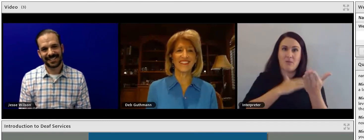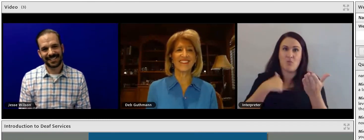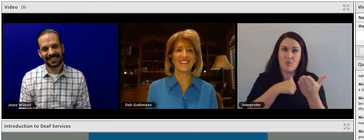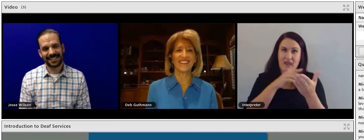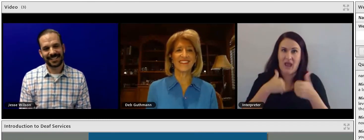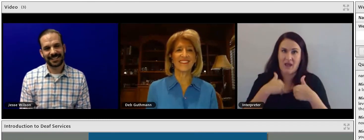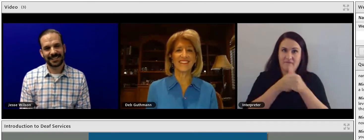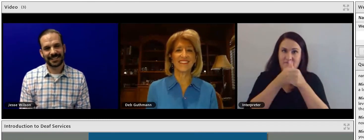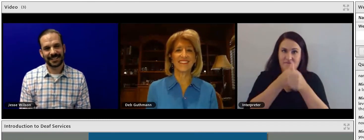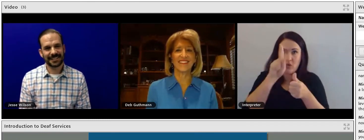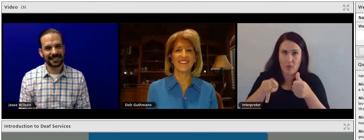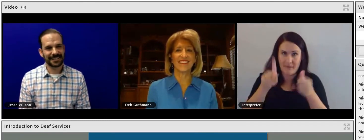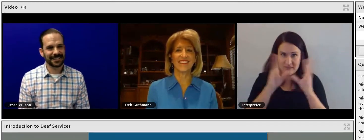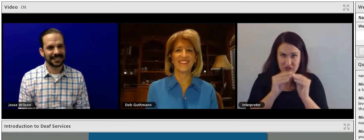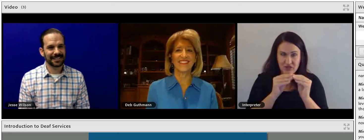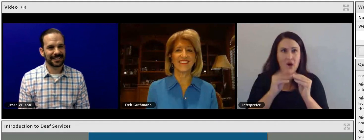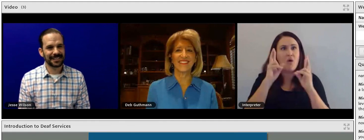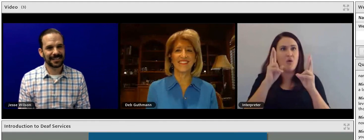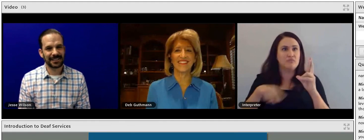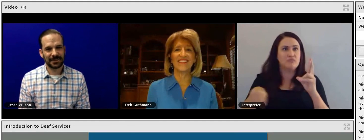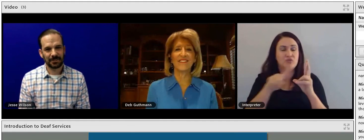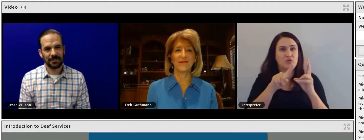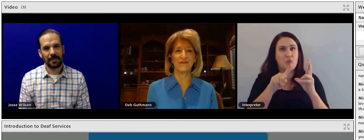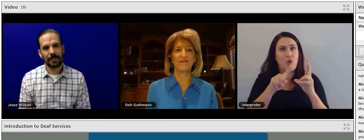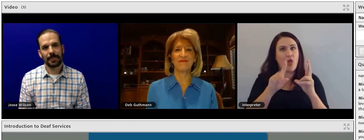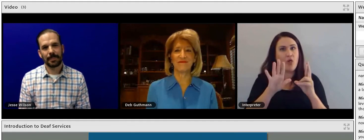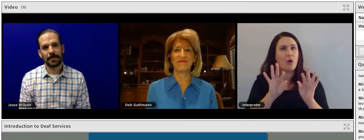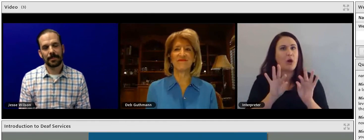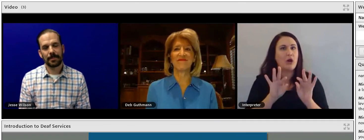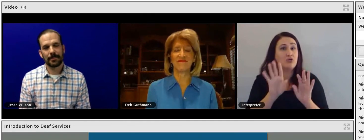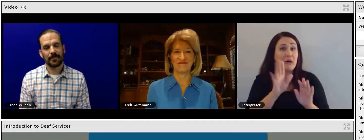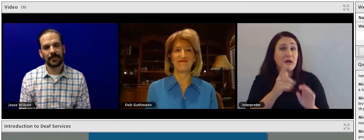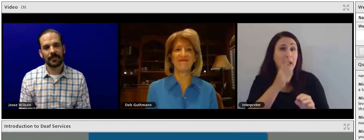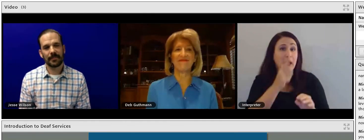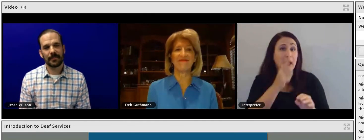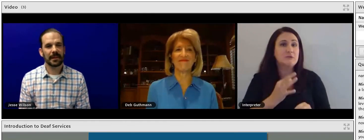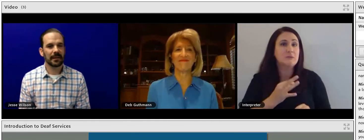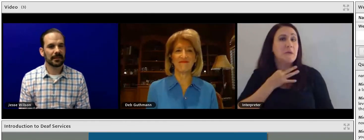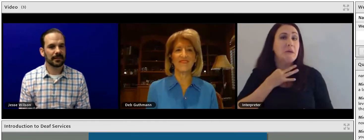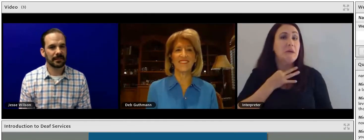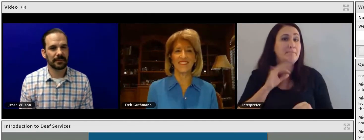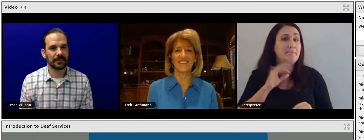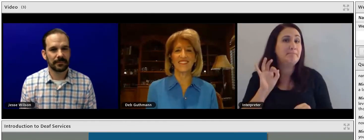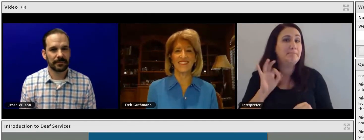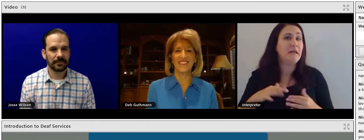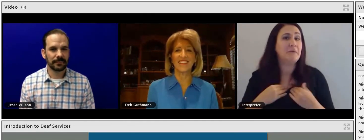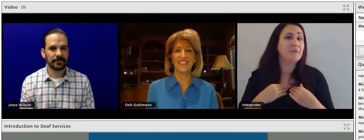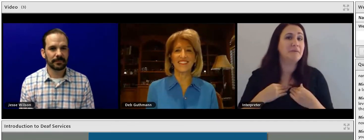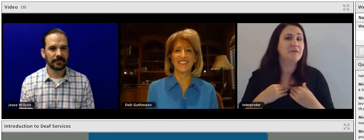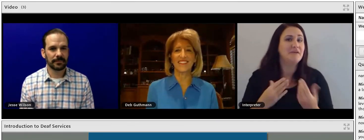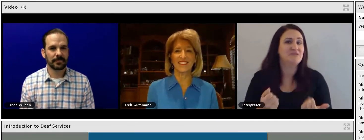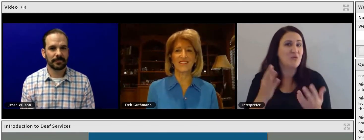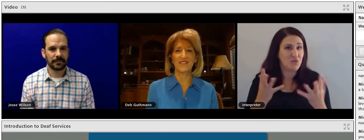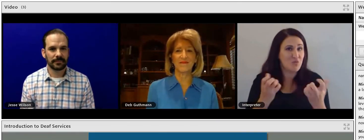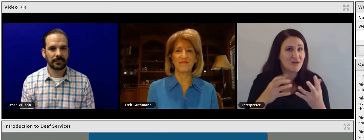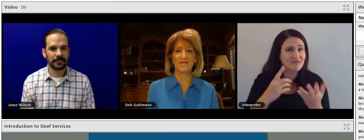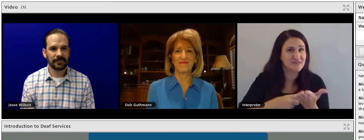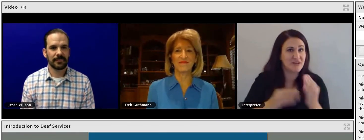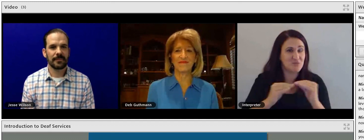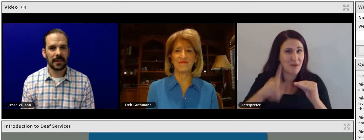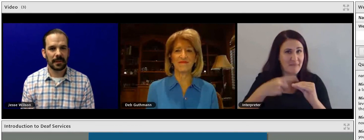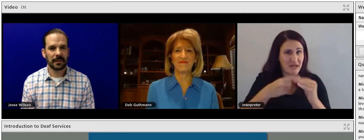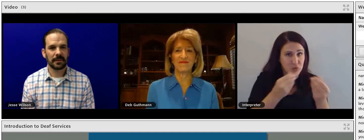I really hope that everyone's interest was piqued so that you'll join for the future sessions where we're talking about more of the solutions and